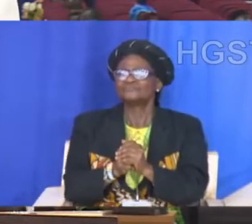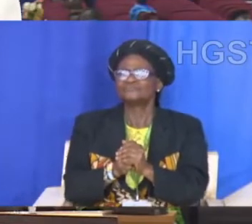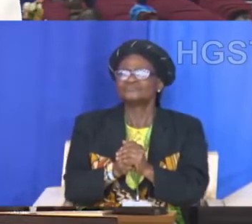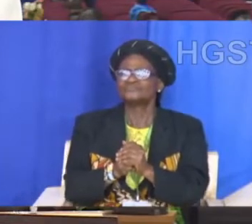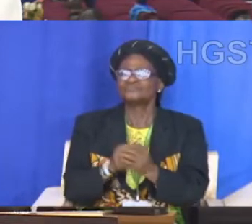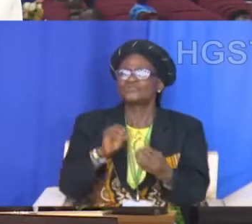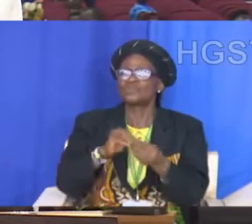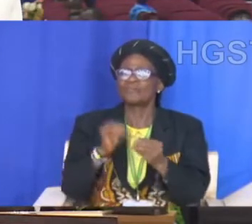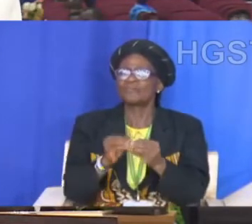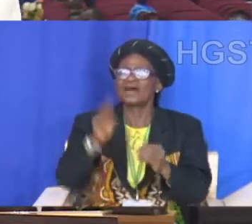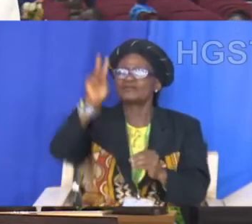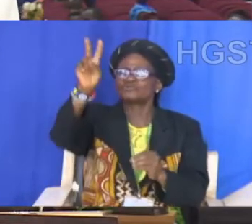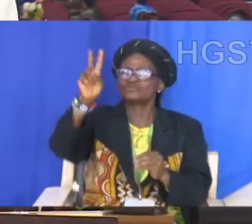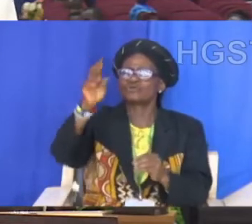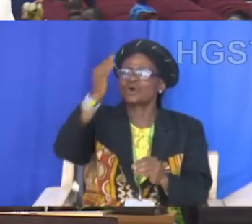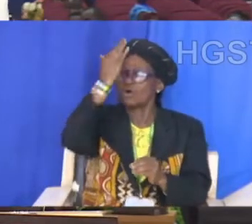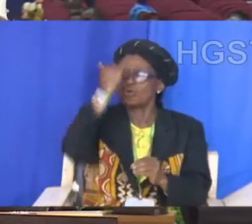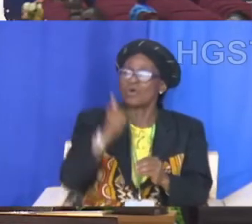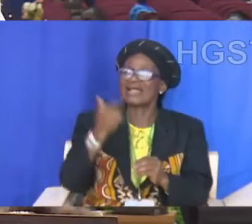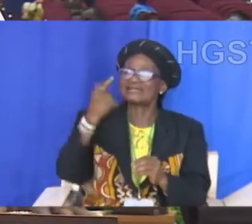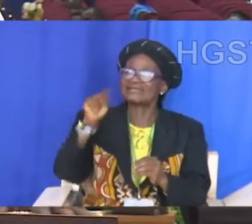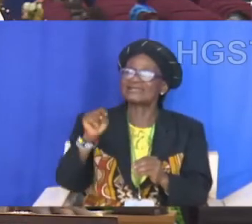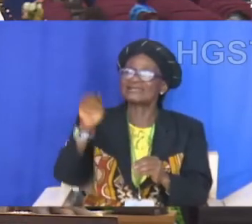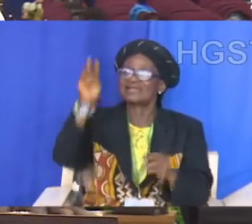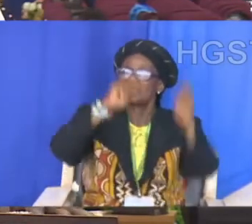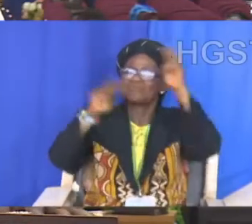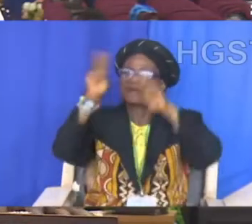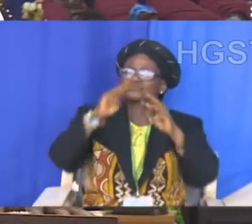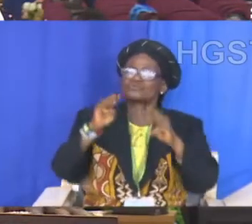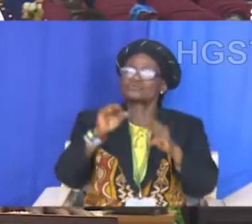Number two, why the battery is not yours?